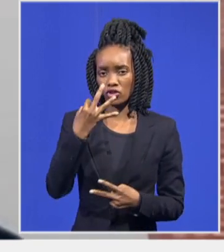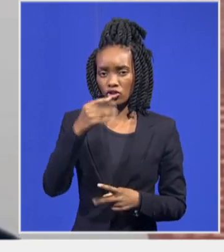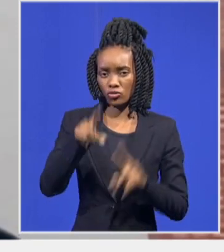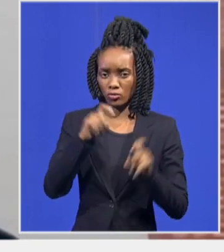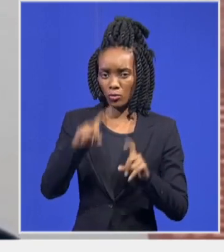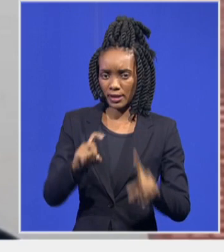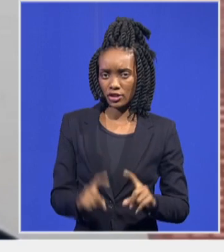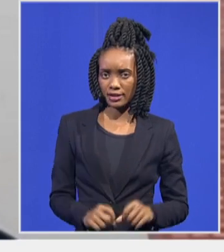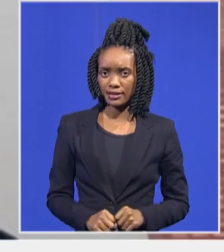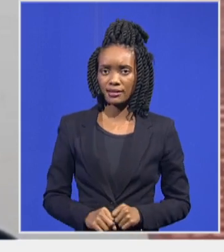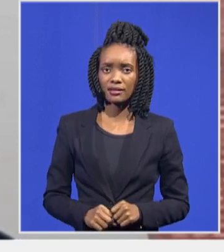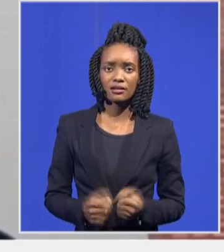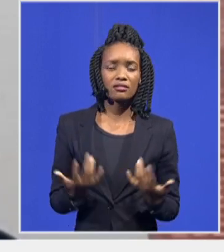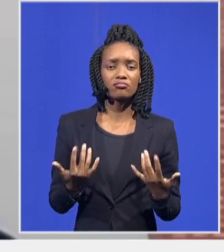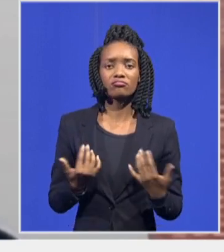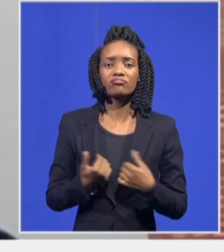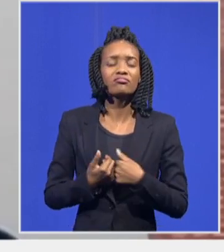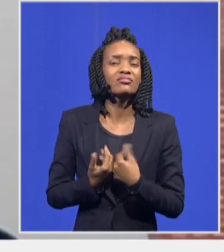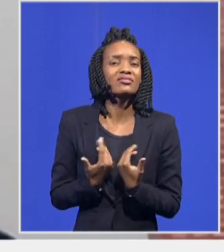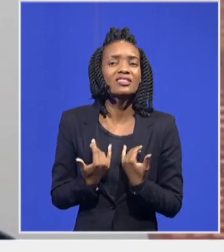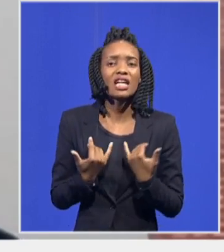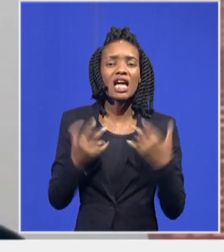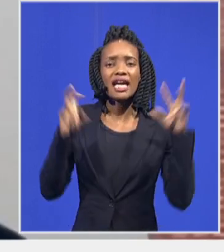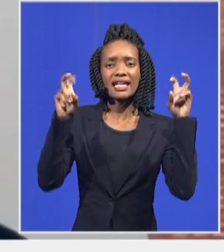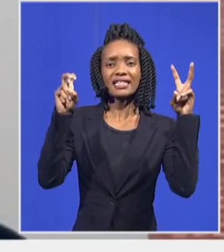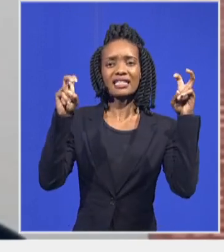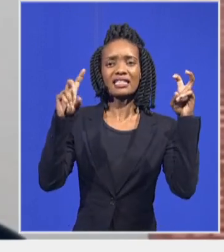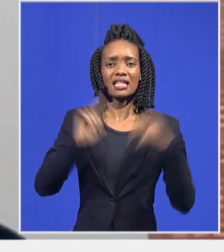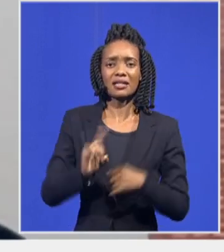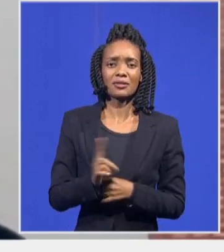What is the status of the JET IP implementation plan?